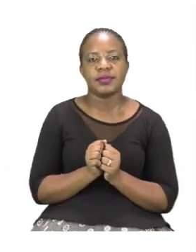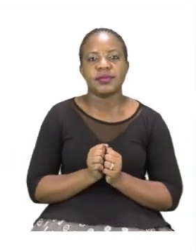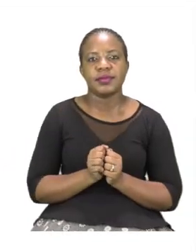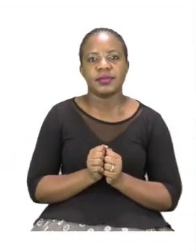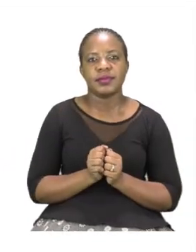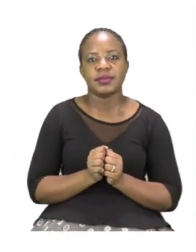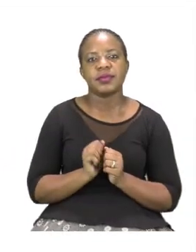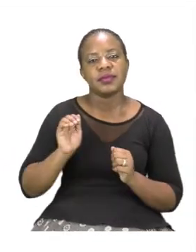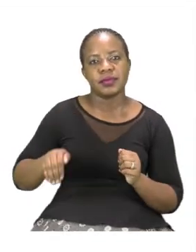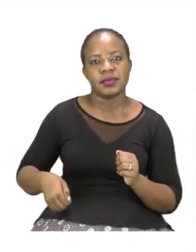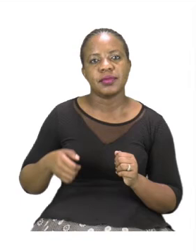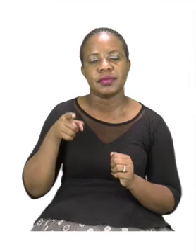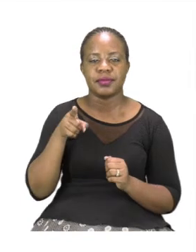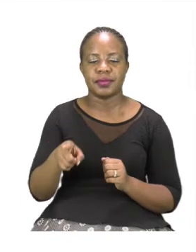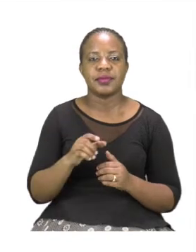he,